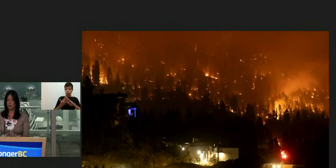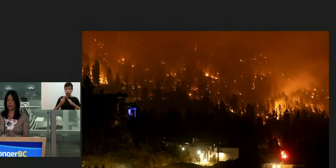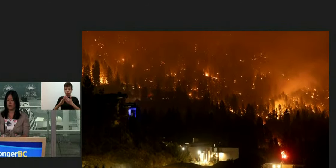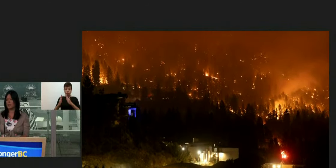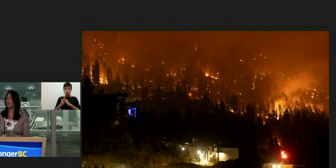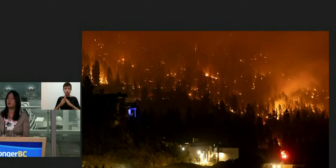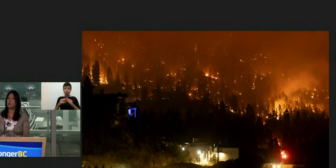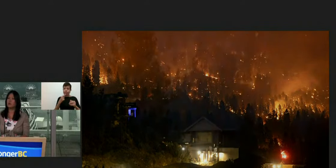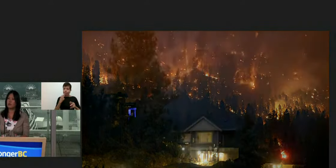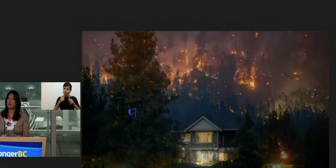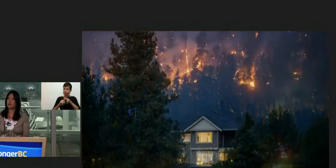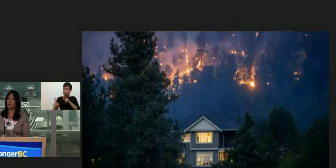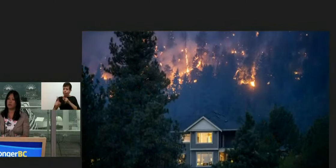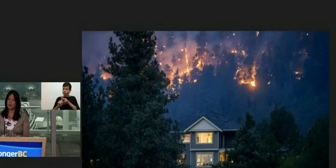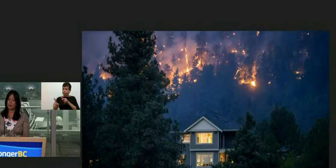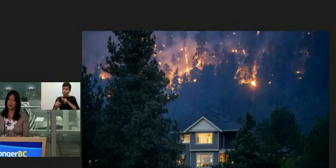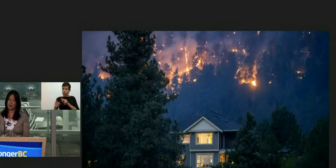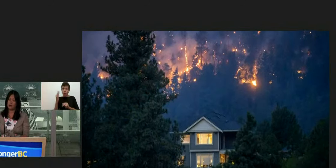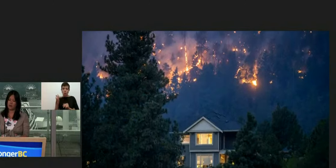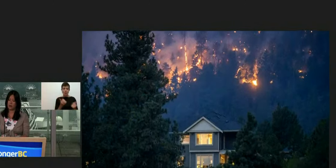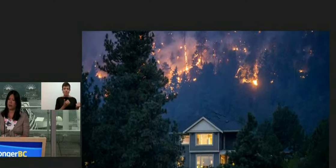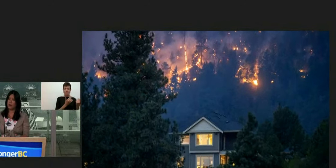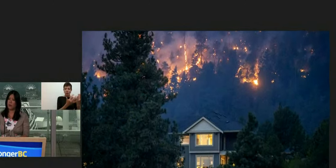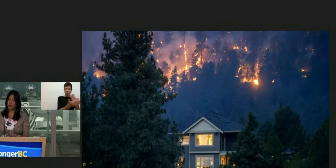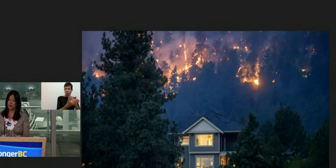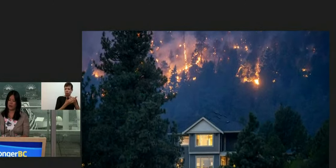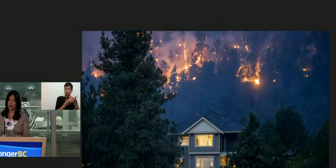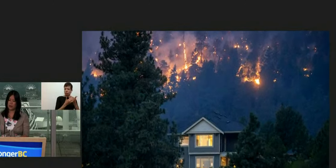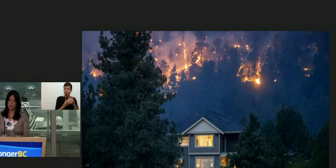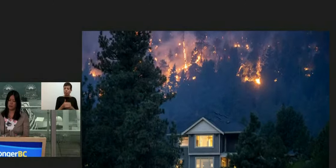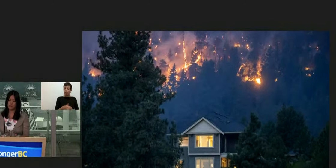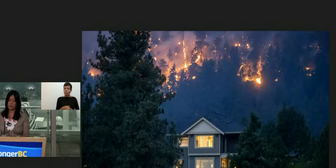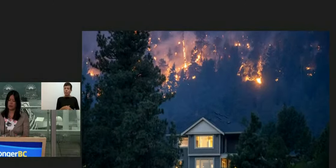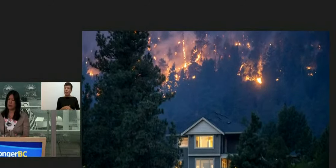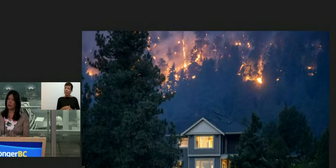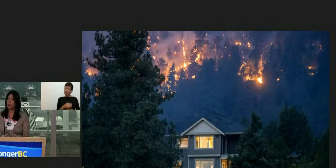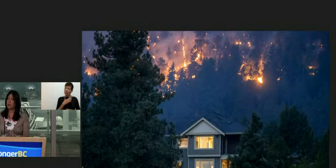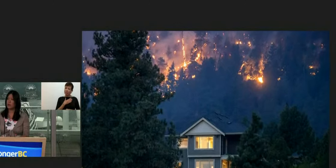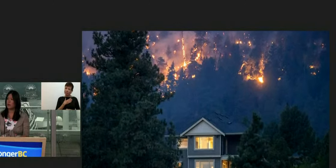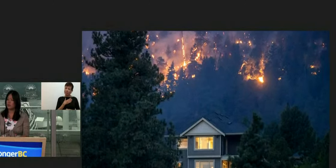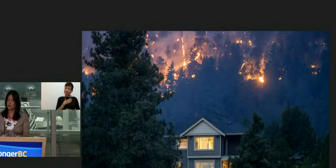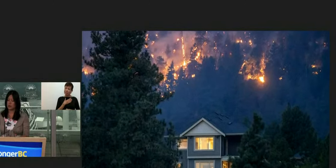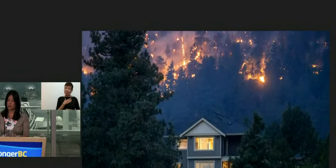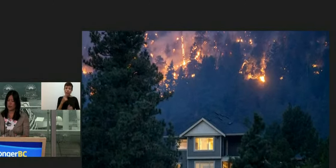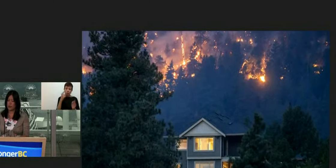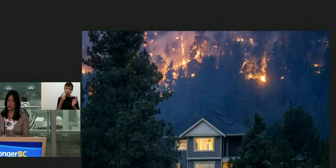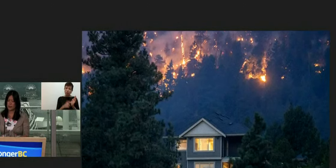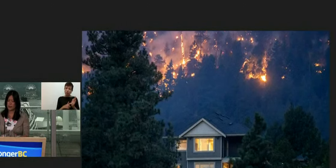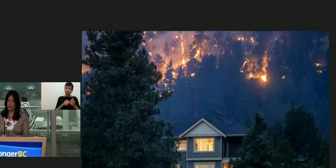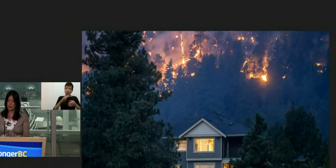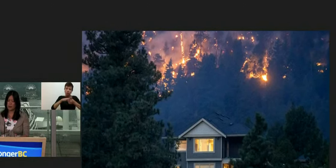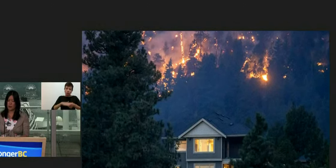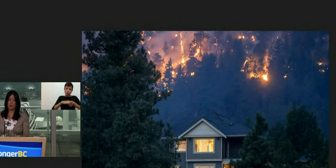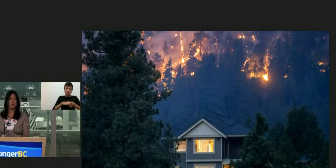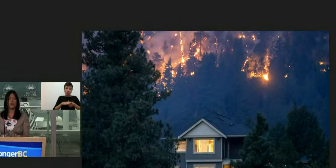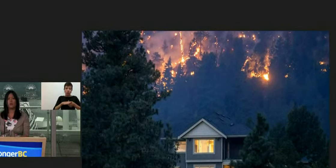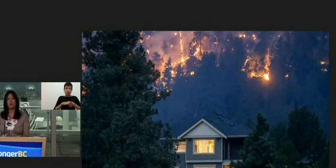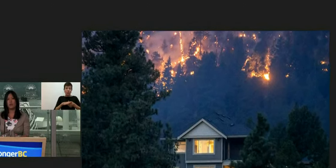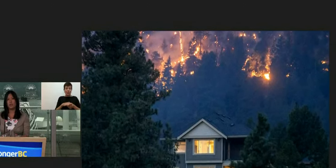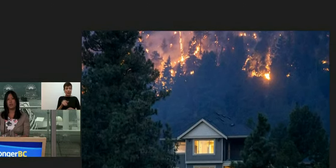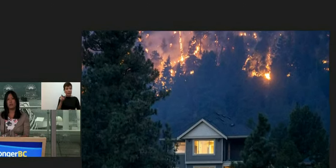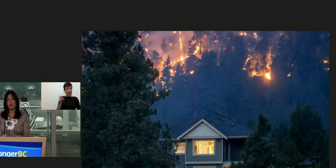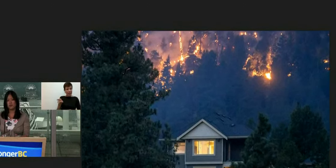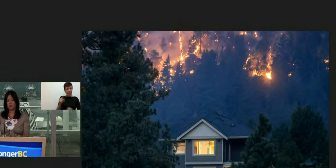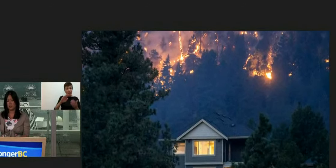evacuation orders as a result of the Kukupee Creek wildfire. I want to acknowledge the stress that that causes